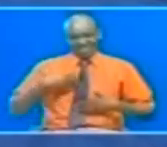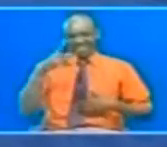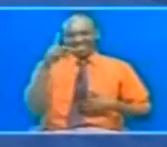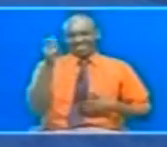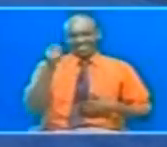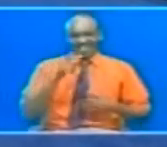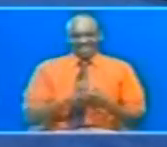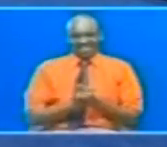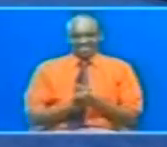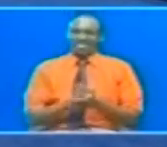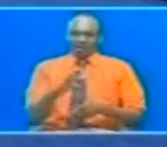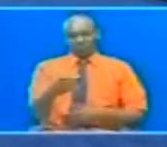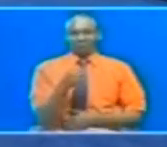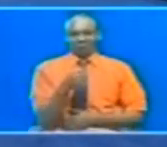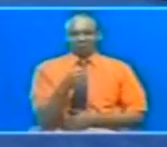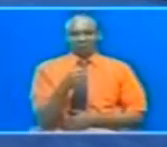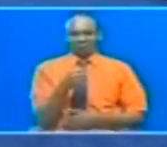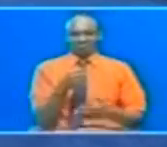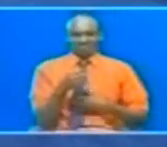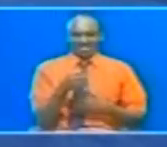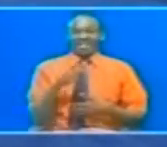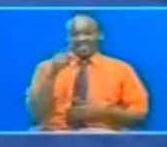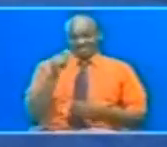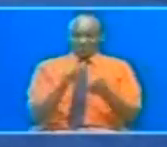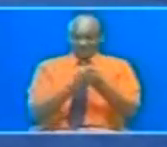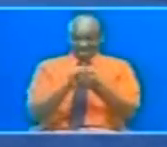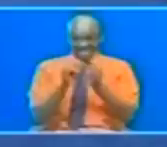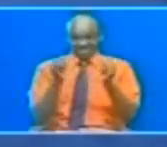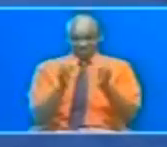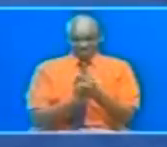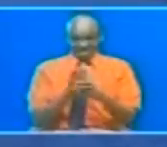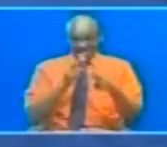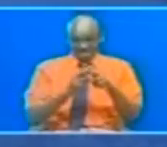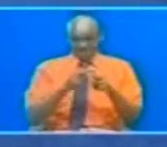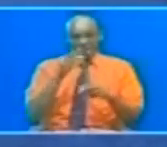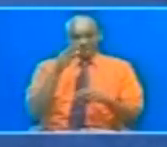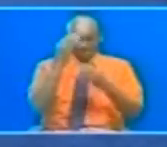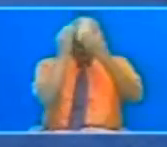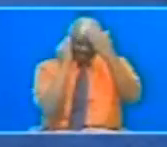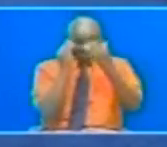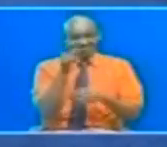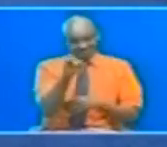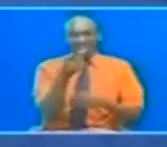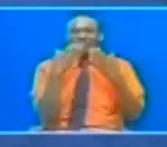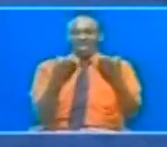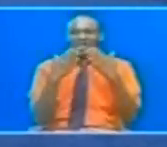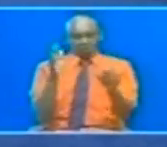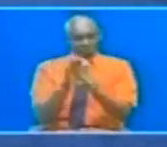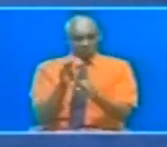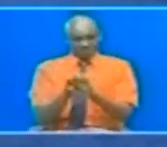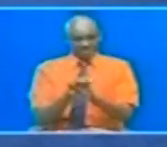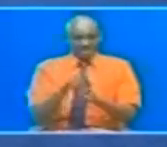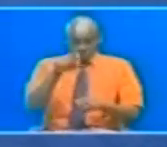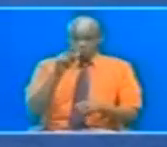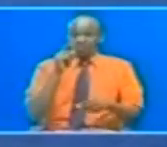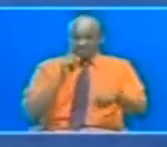KTN. I can have this now. All right, of KTN Friday Briefing. My name is Betty Kialo. Thank you very much for joining us tonight as